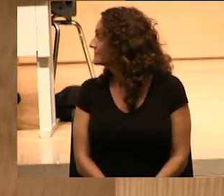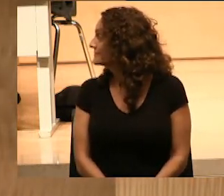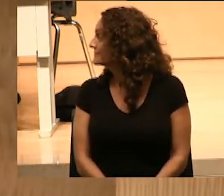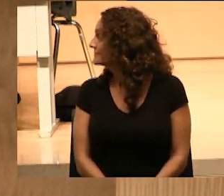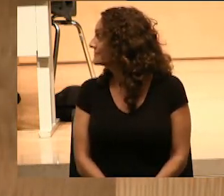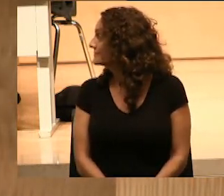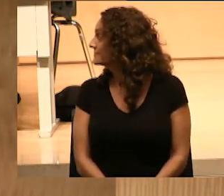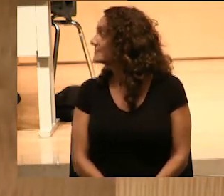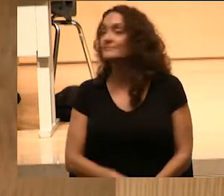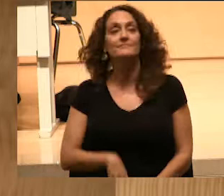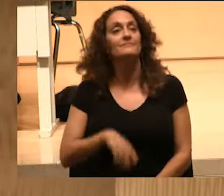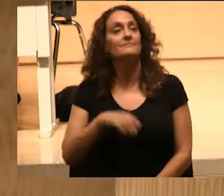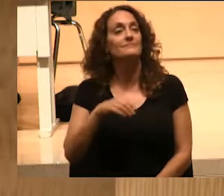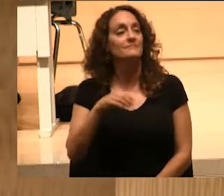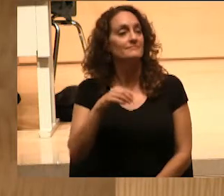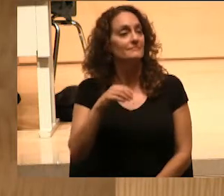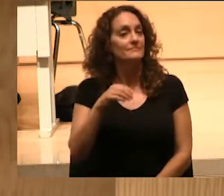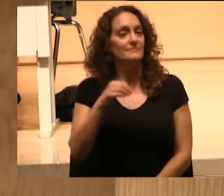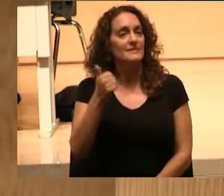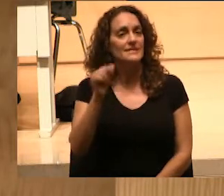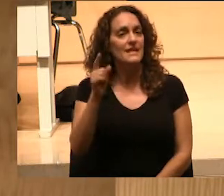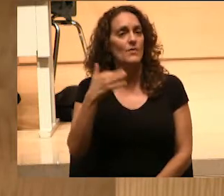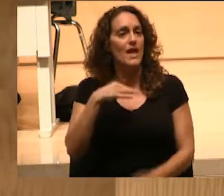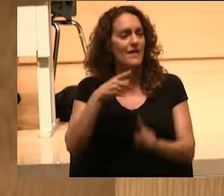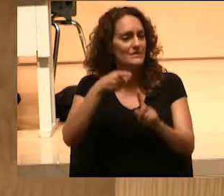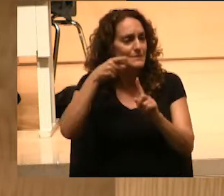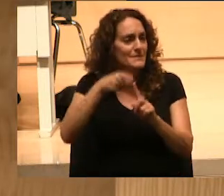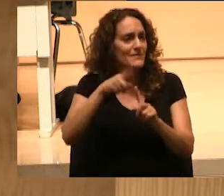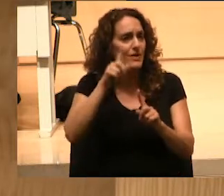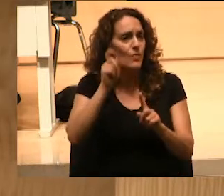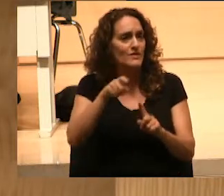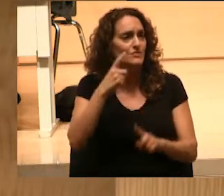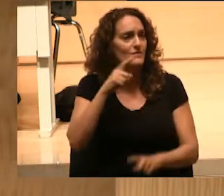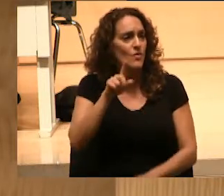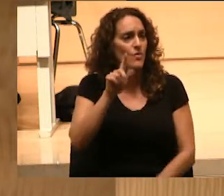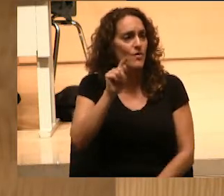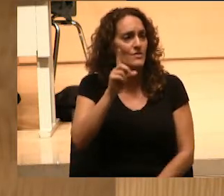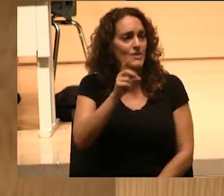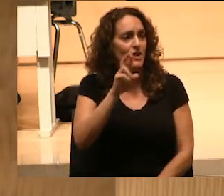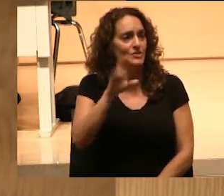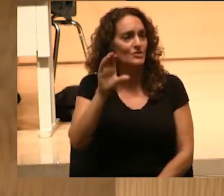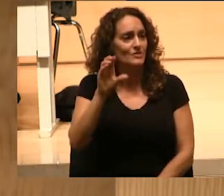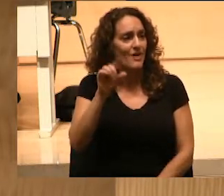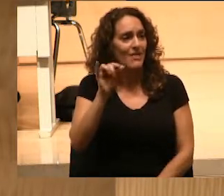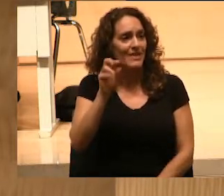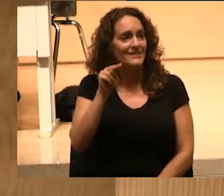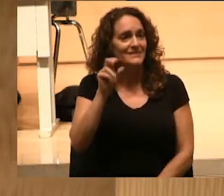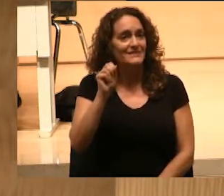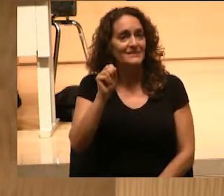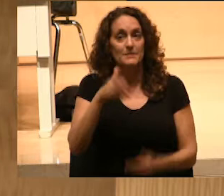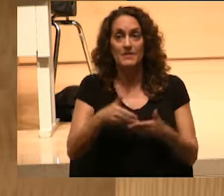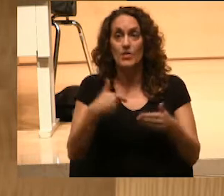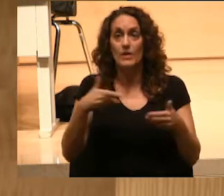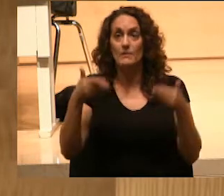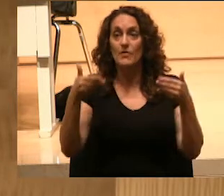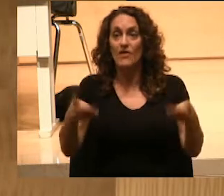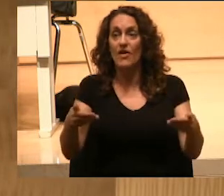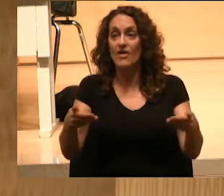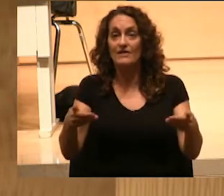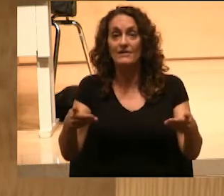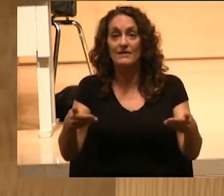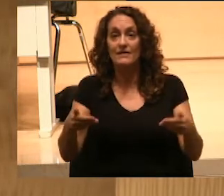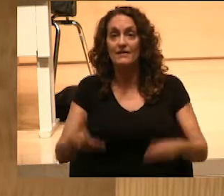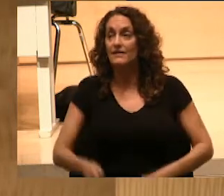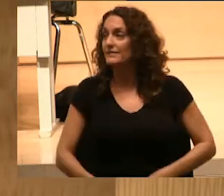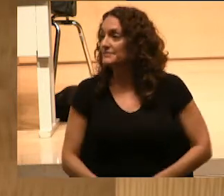So does anybody have a very specific question for Dr. Collins before we move on? Oh, there's someone over here.